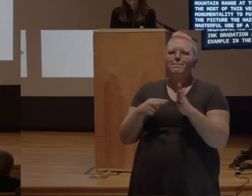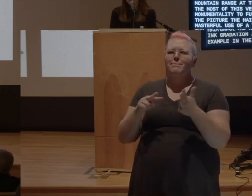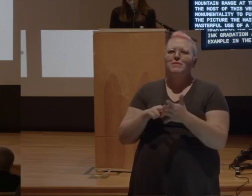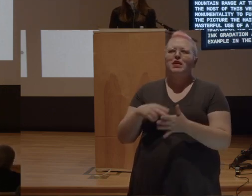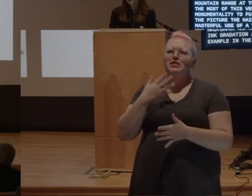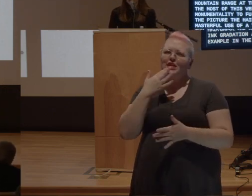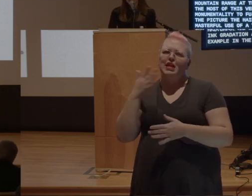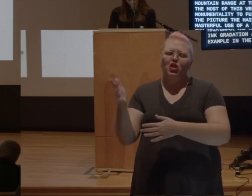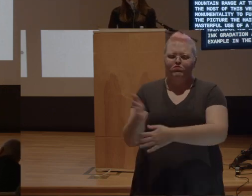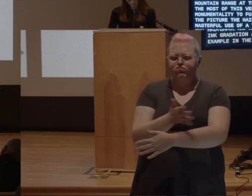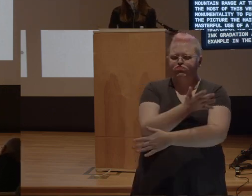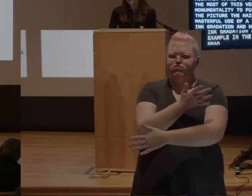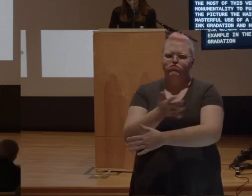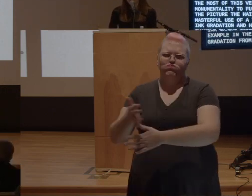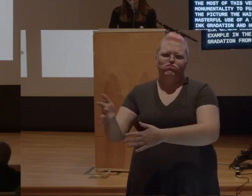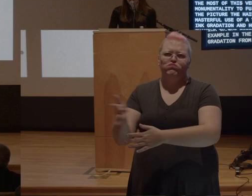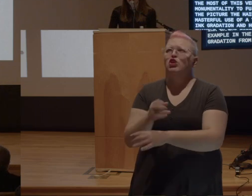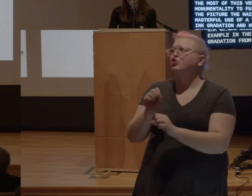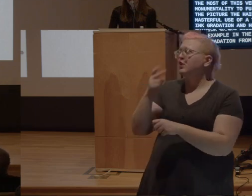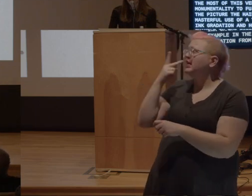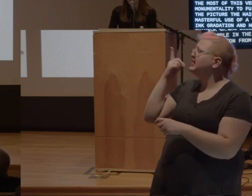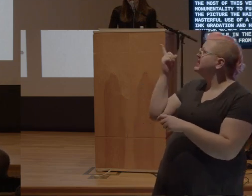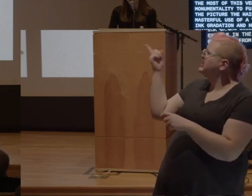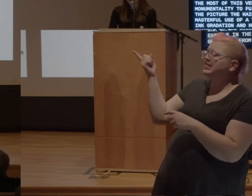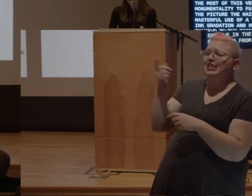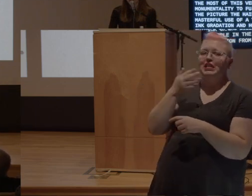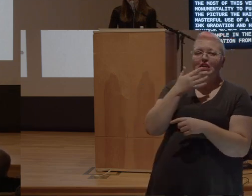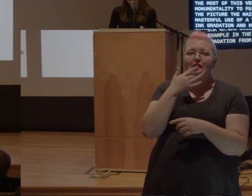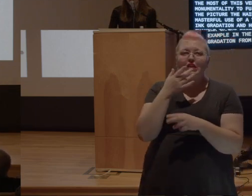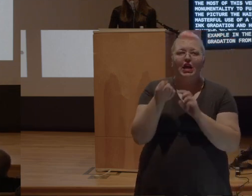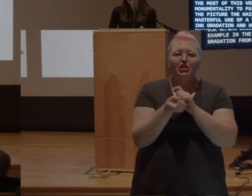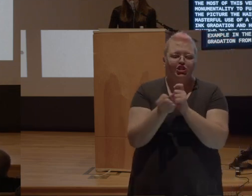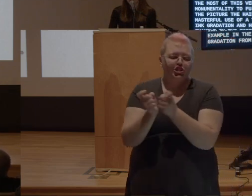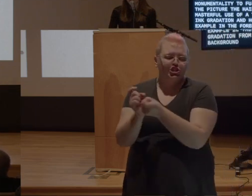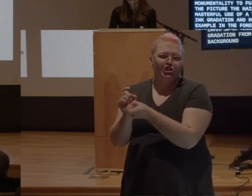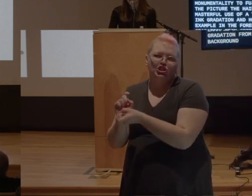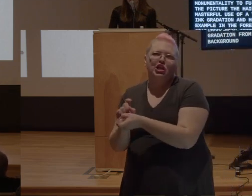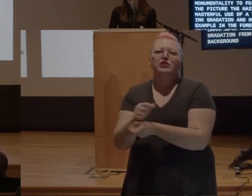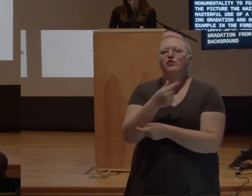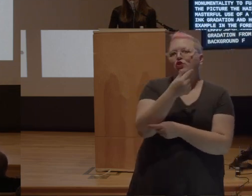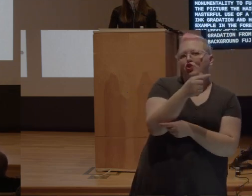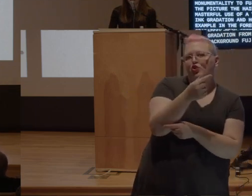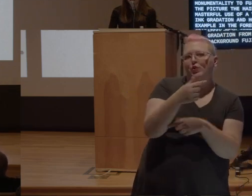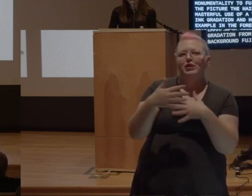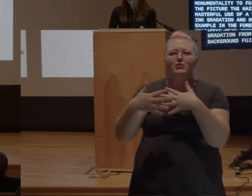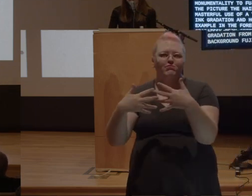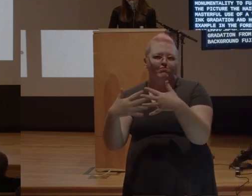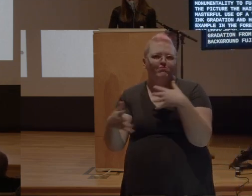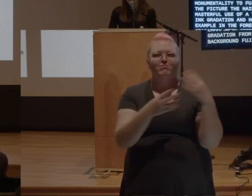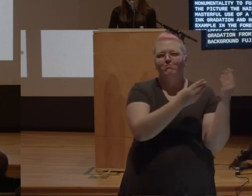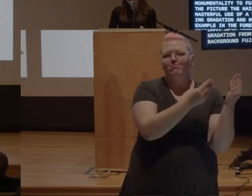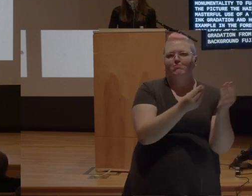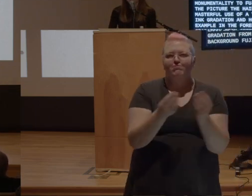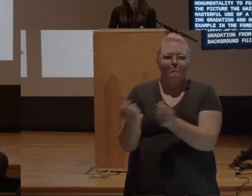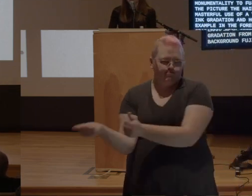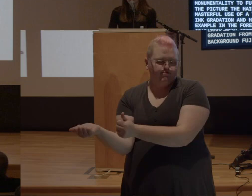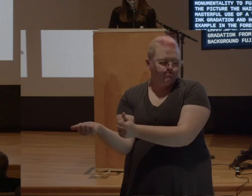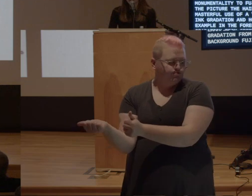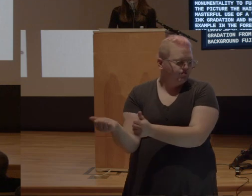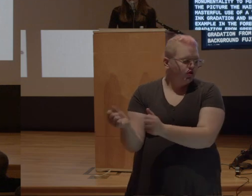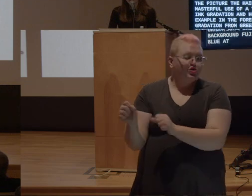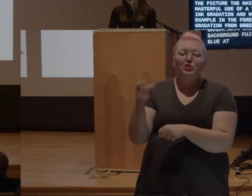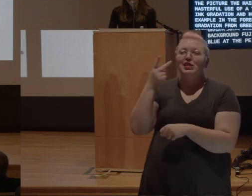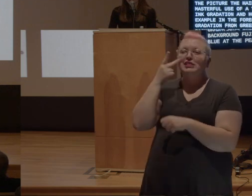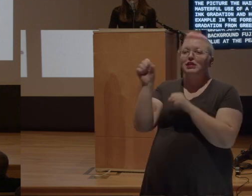see a subtle gradation from green to gray, while in the background, Fuji shifts from white at its base to blue at the